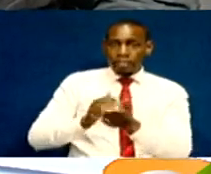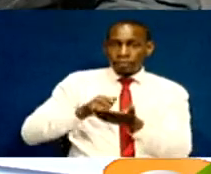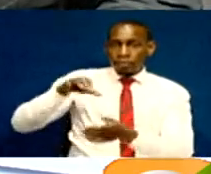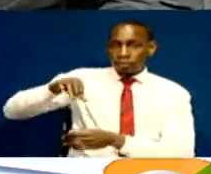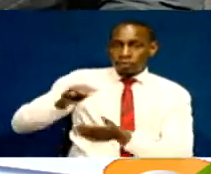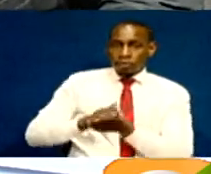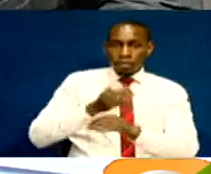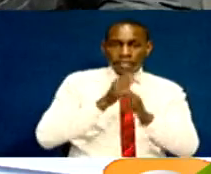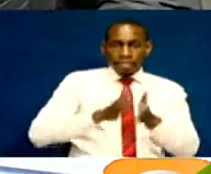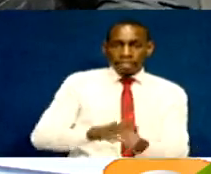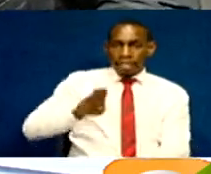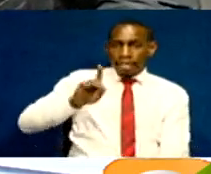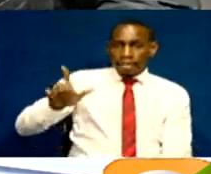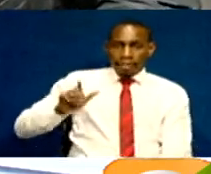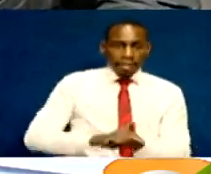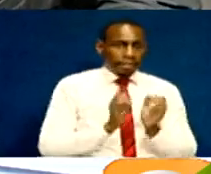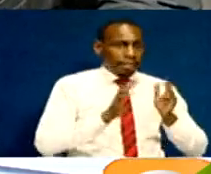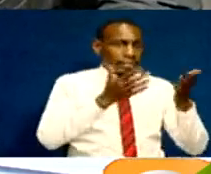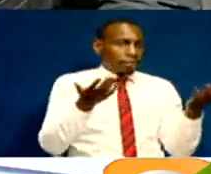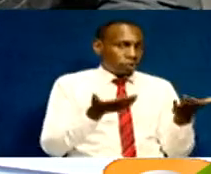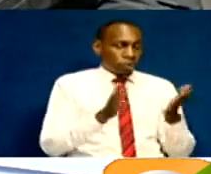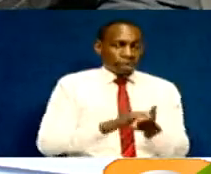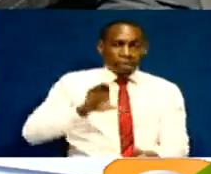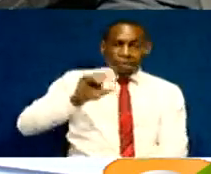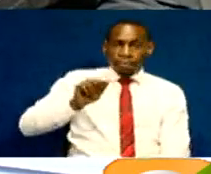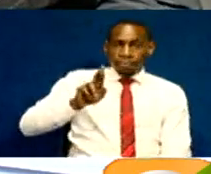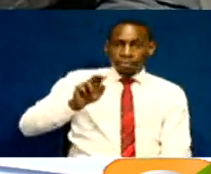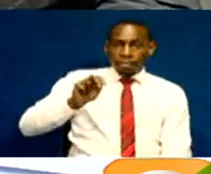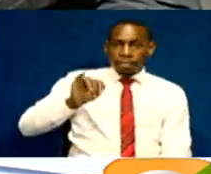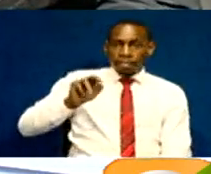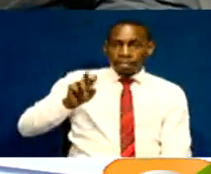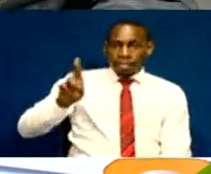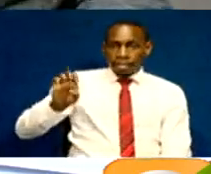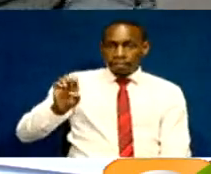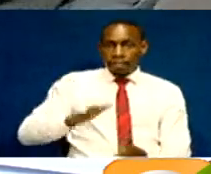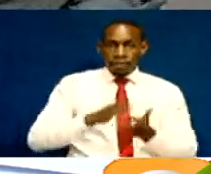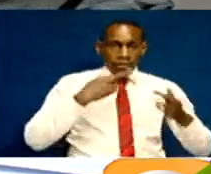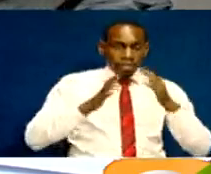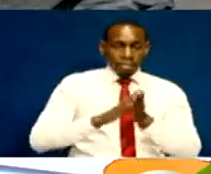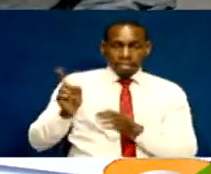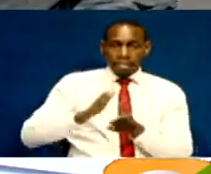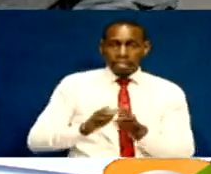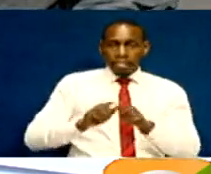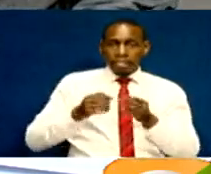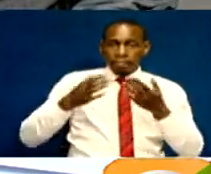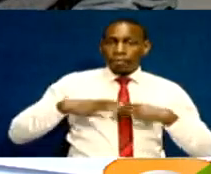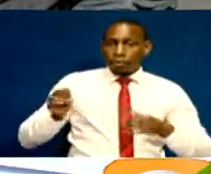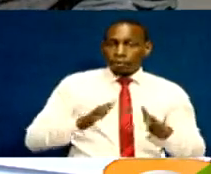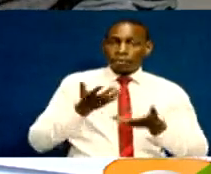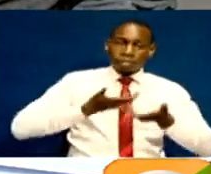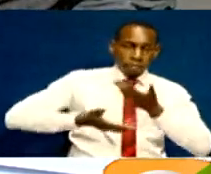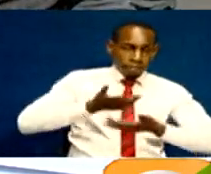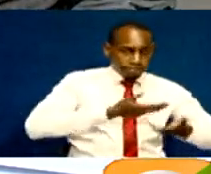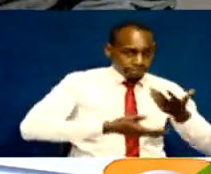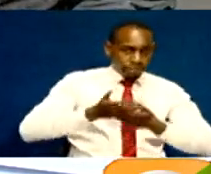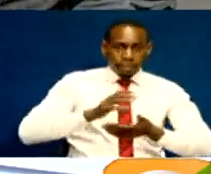Congolese singer Mbilia Bel. Well, the event held at Carnivore Restaurant in Nairobi also gave fans of Radio Citizen time to